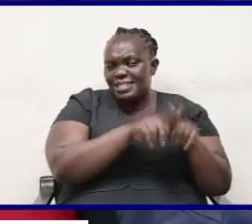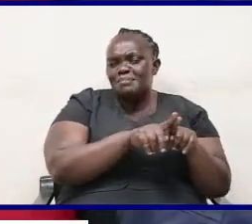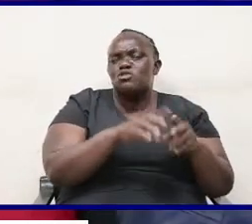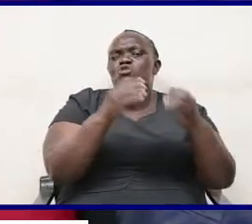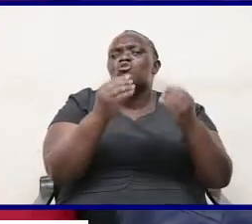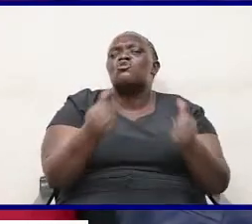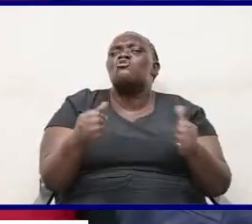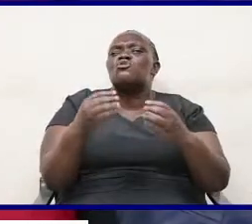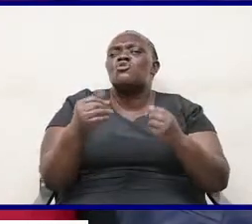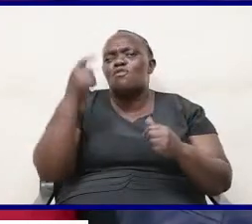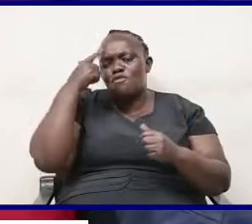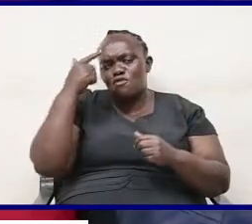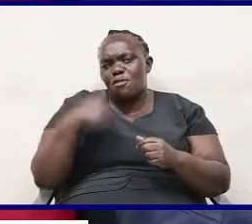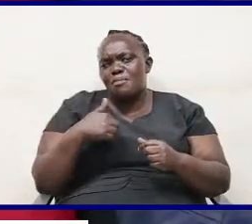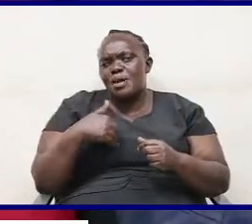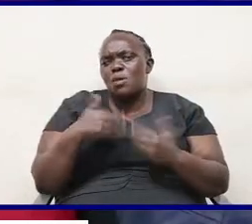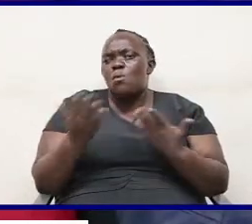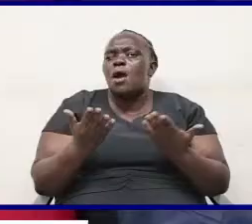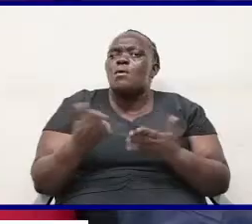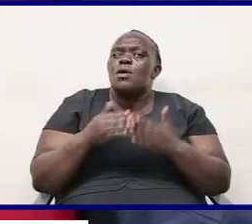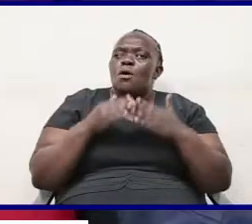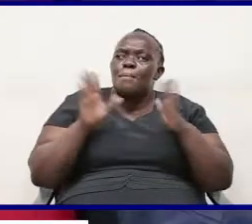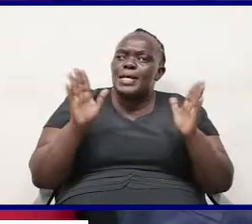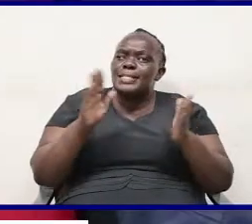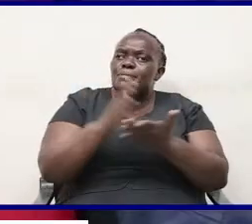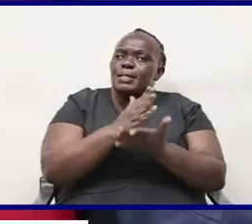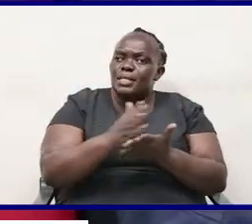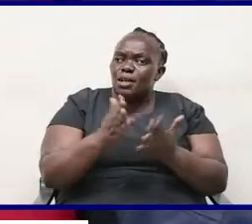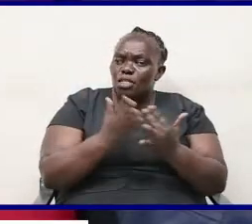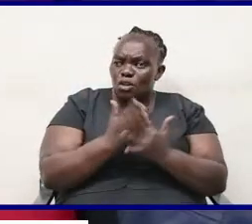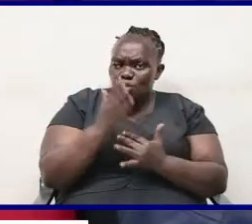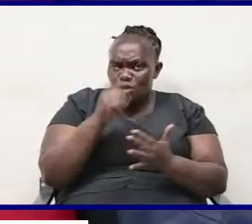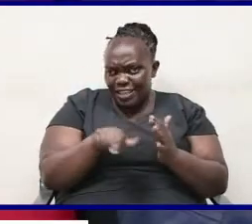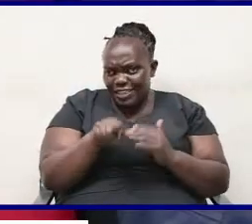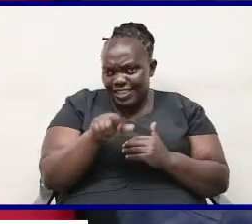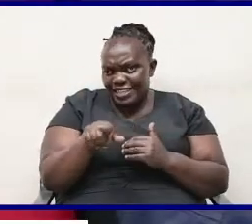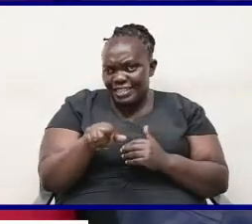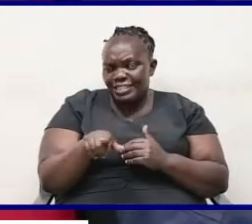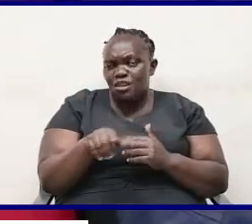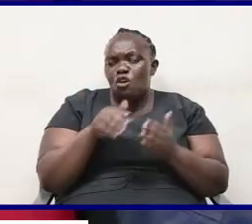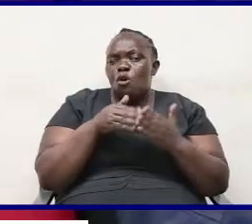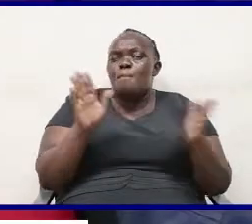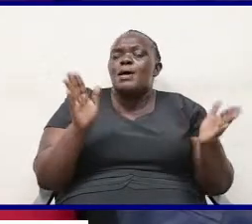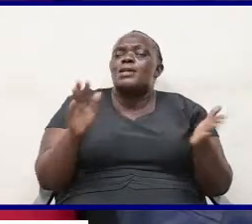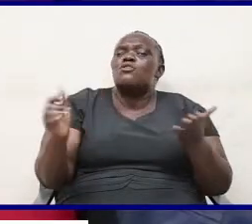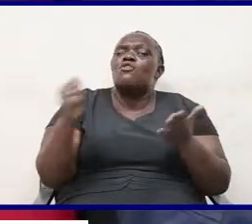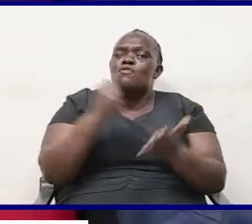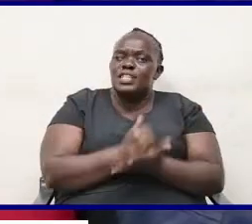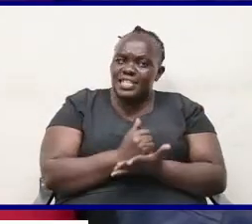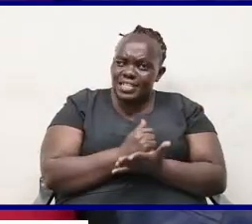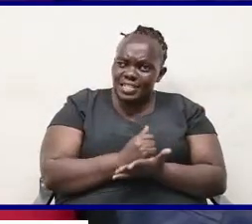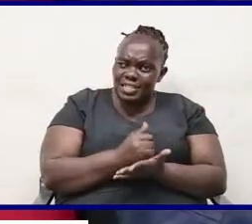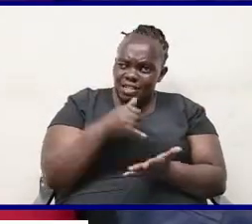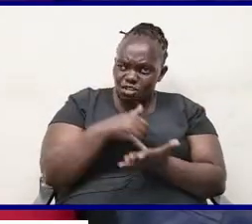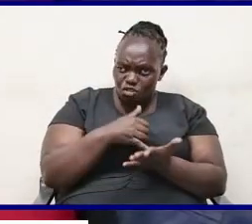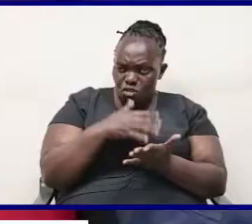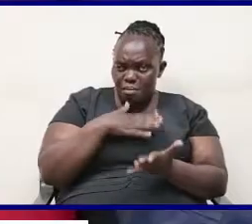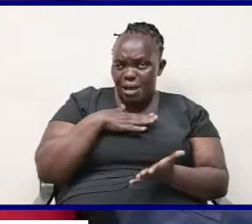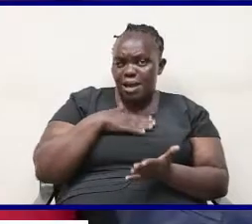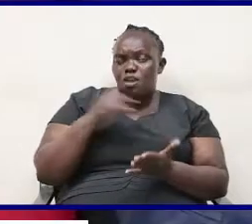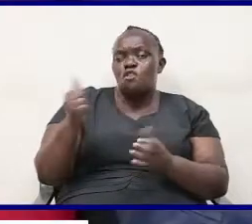exhibition for me where we opened the spaces through art. We opened our offices, and including my